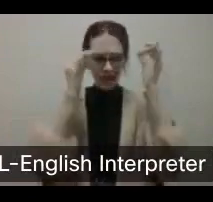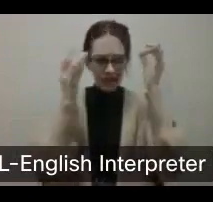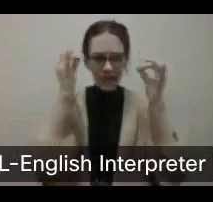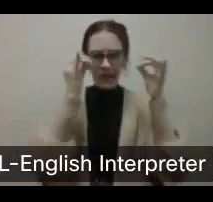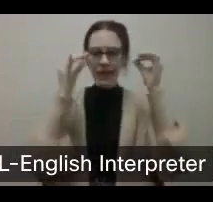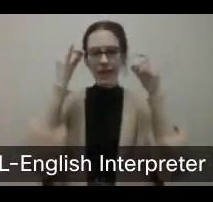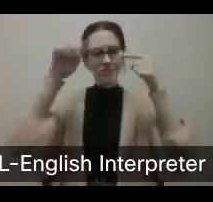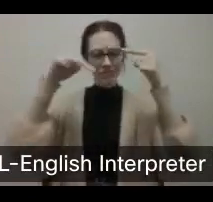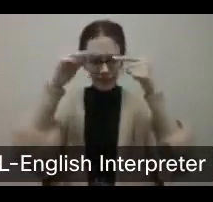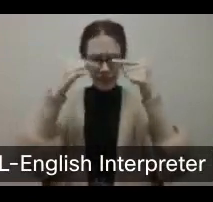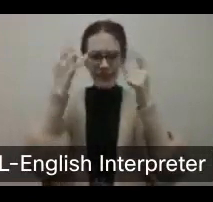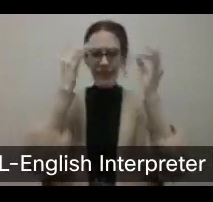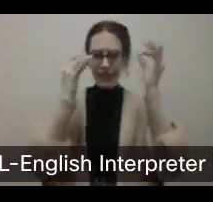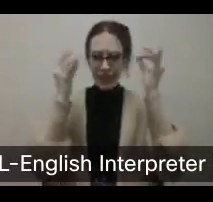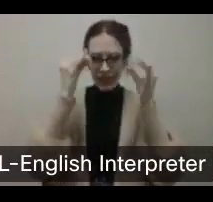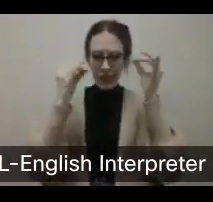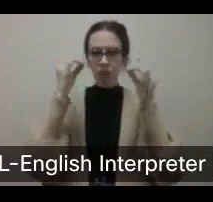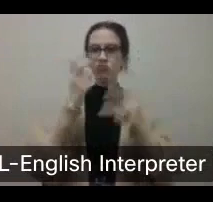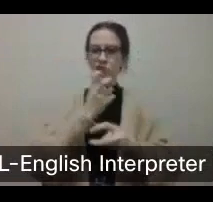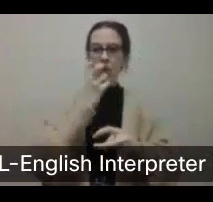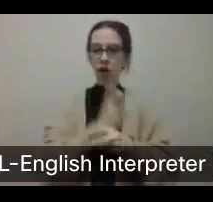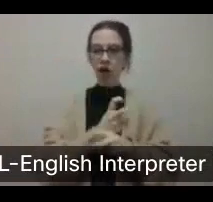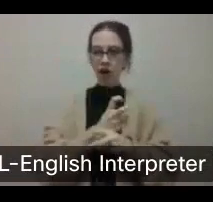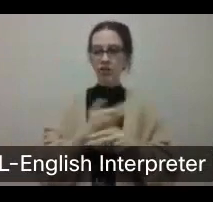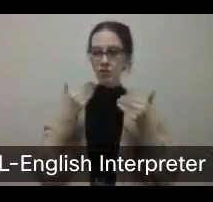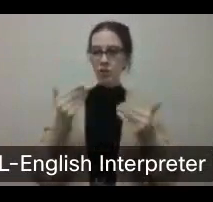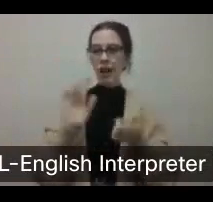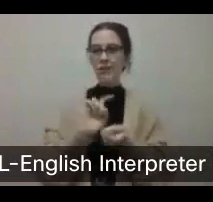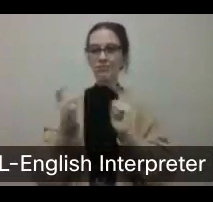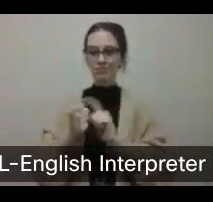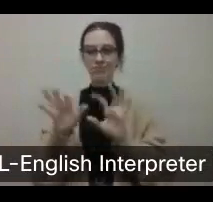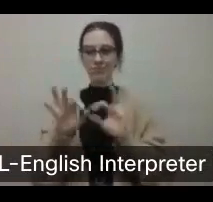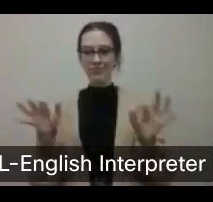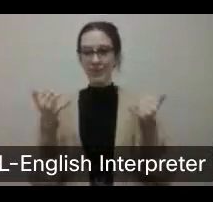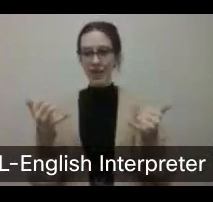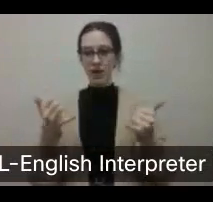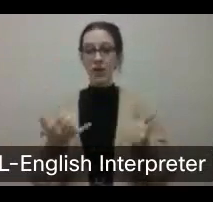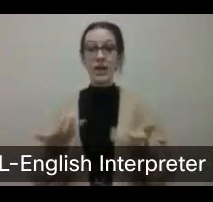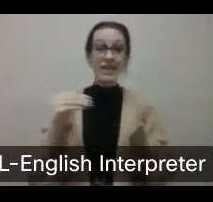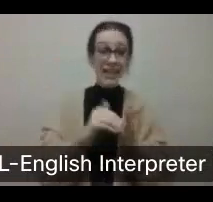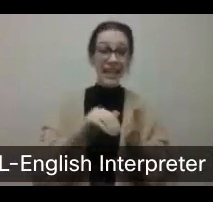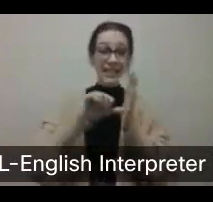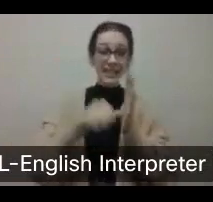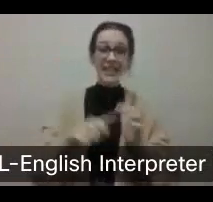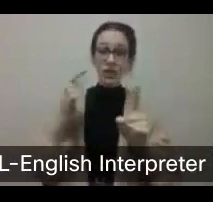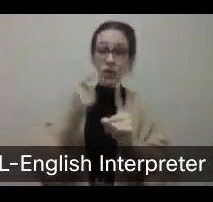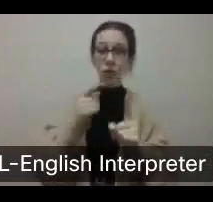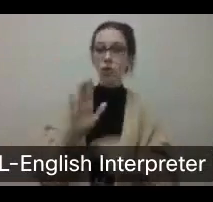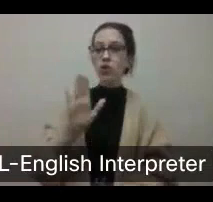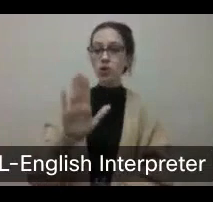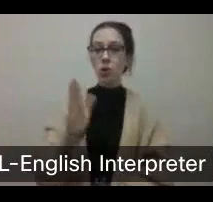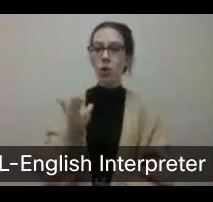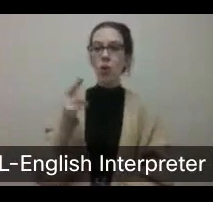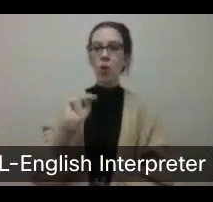original text is really fresh in your mind. Remember, the goal here is to write it in your own words. How can you write it in your